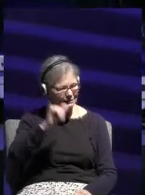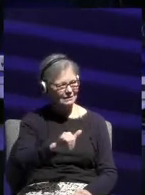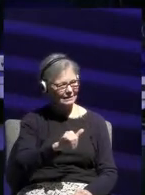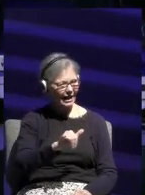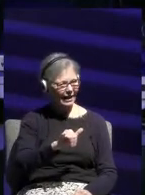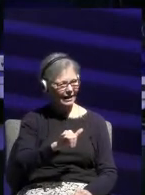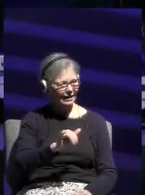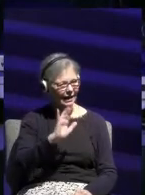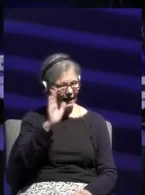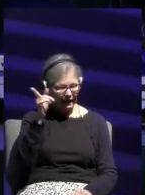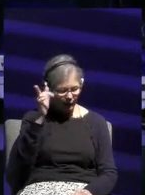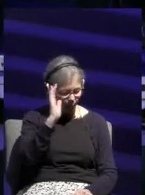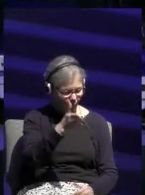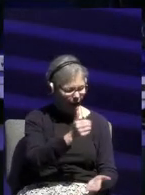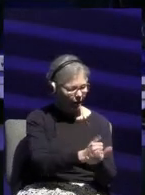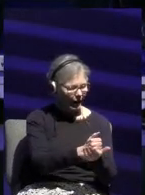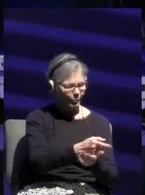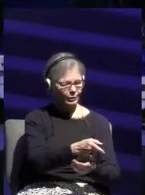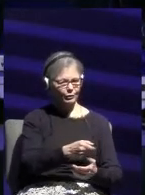That's not God. That's not my God.